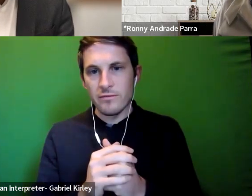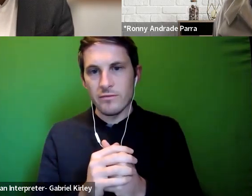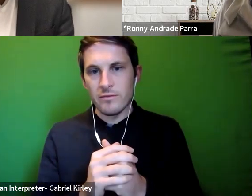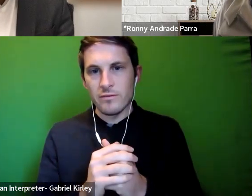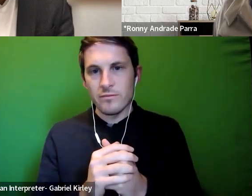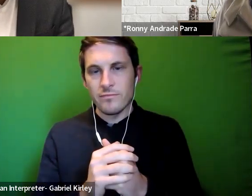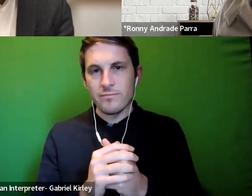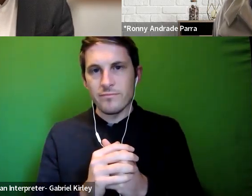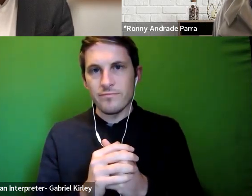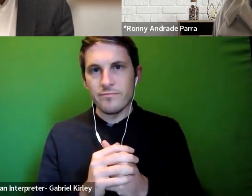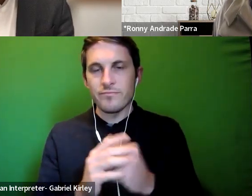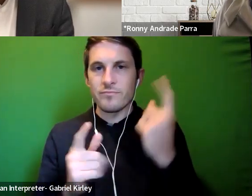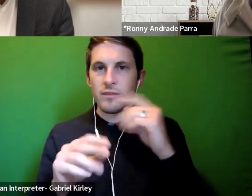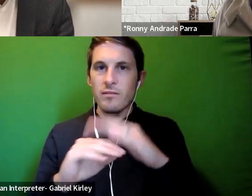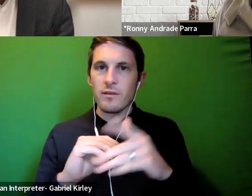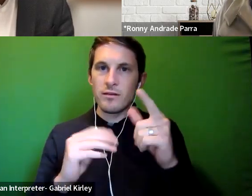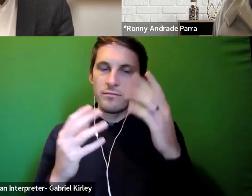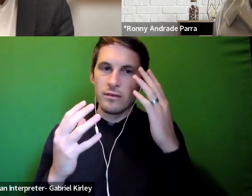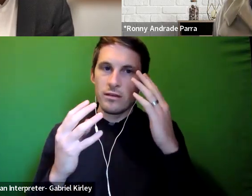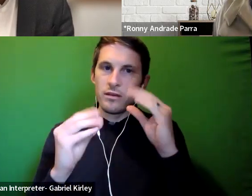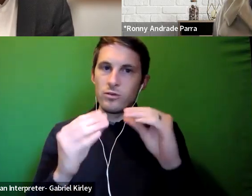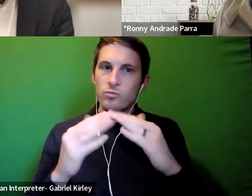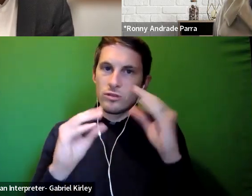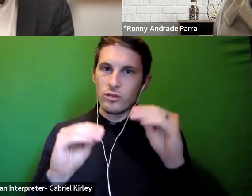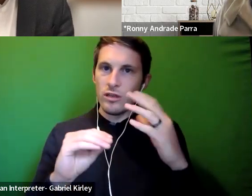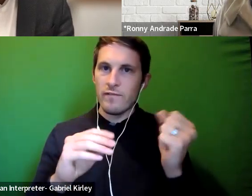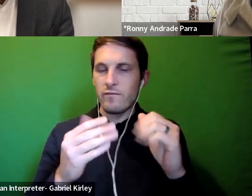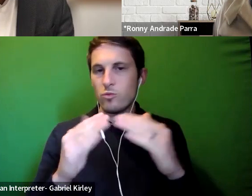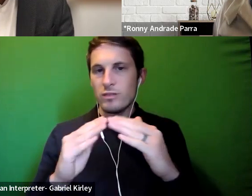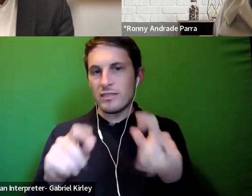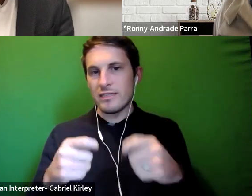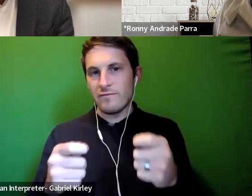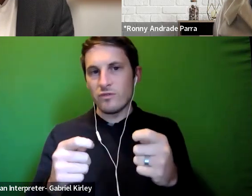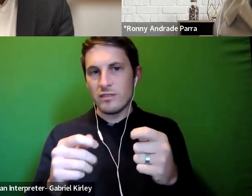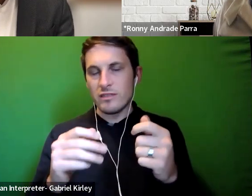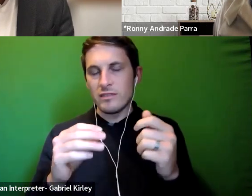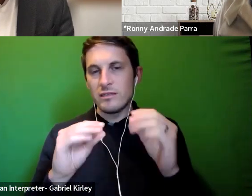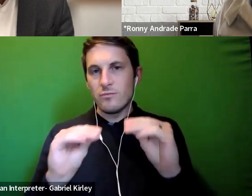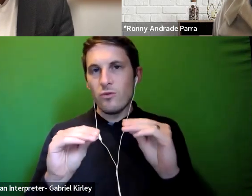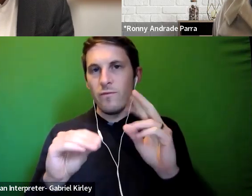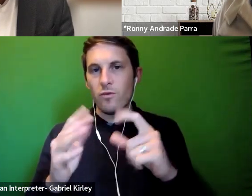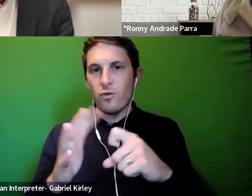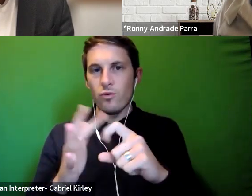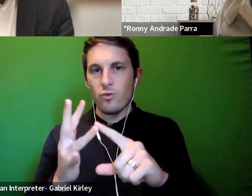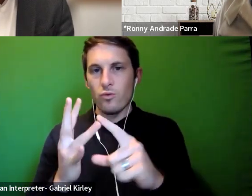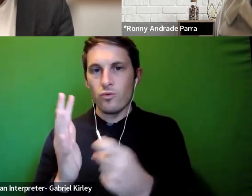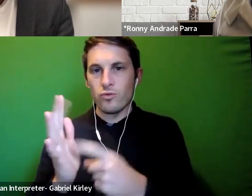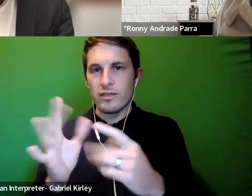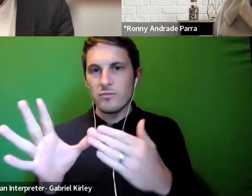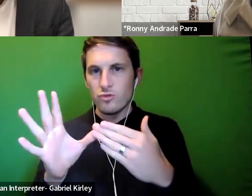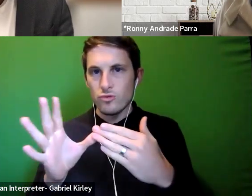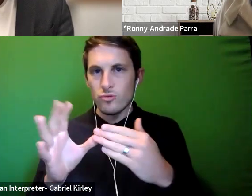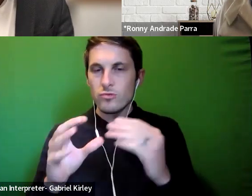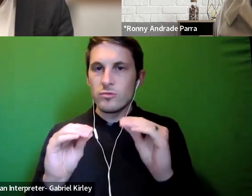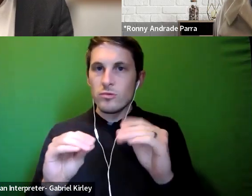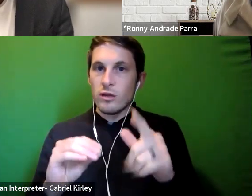Institute of Queer Education, and we were doing a community-based delivery model. So our Indigenous students were encouraged to have 2 weeks